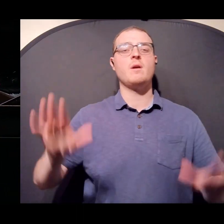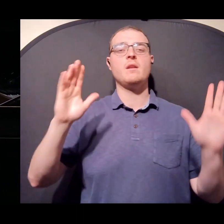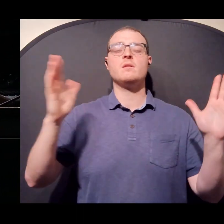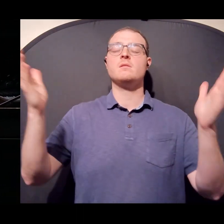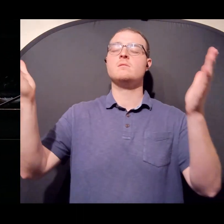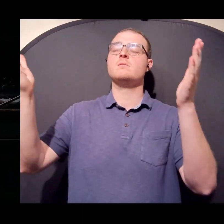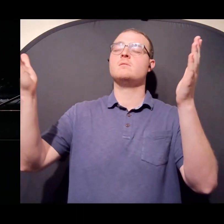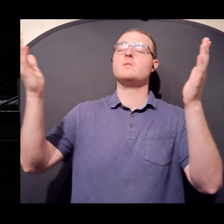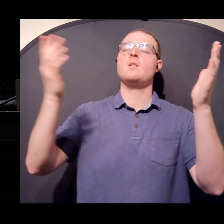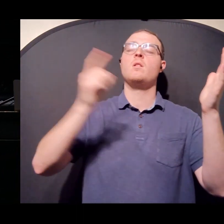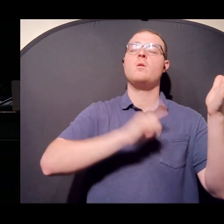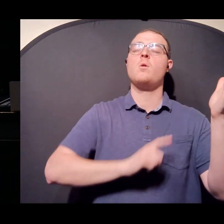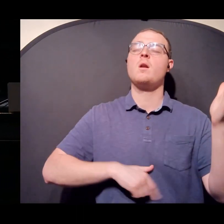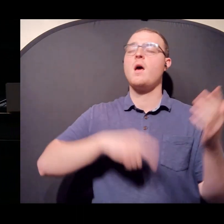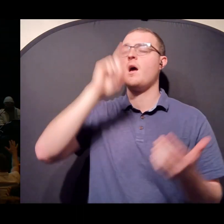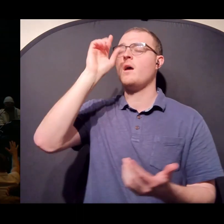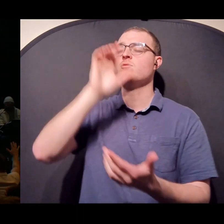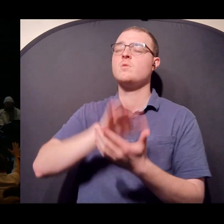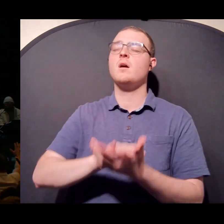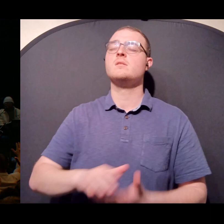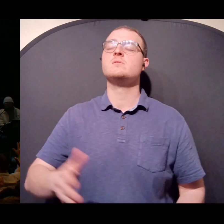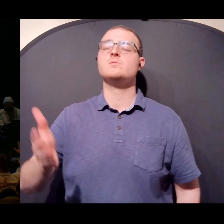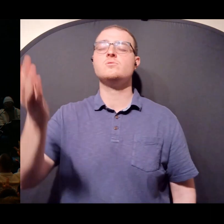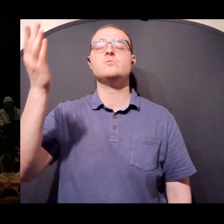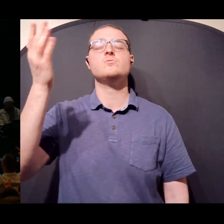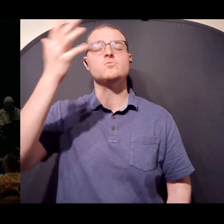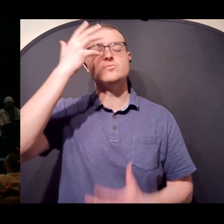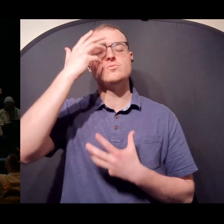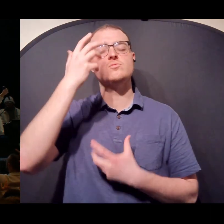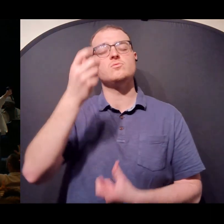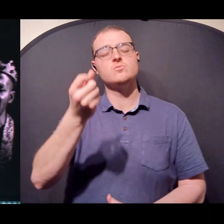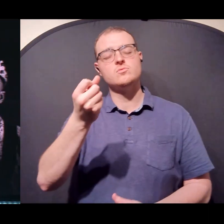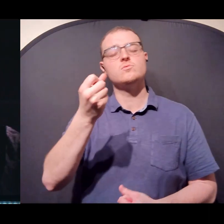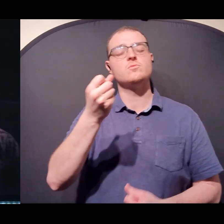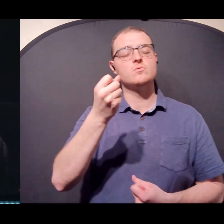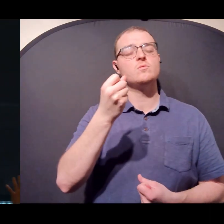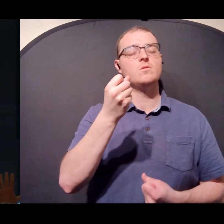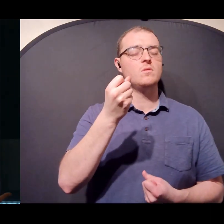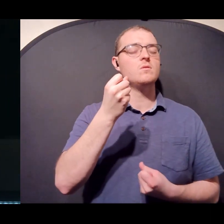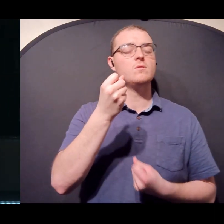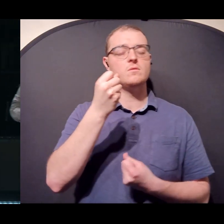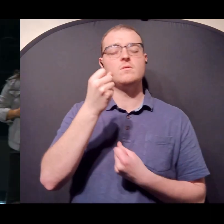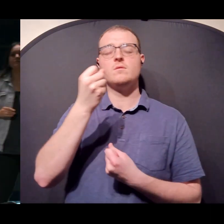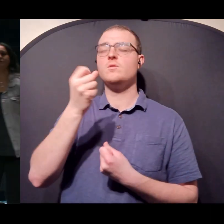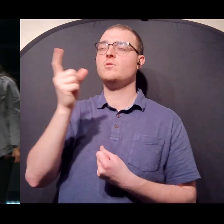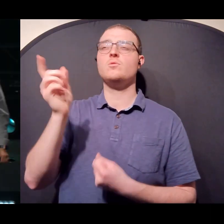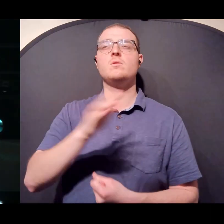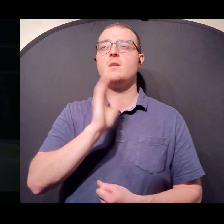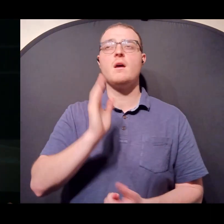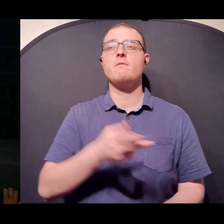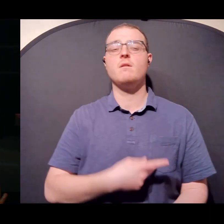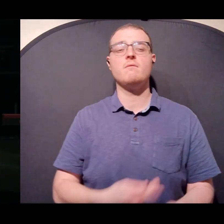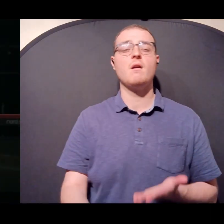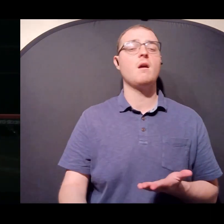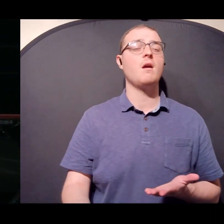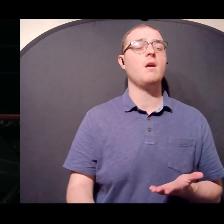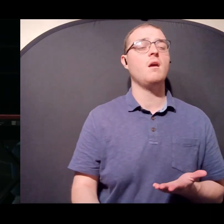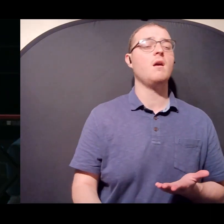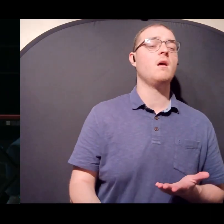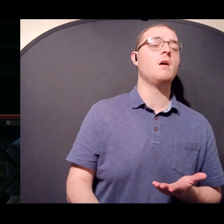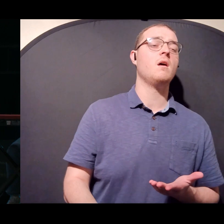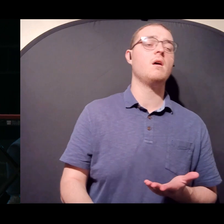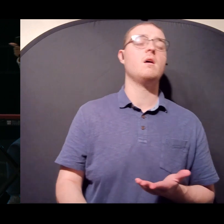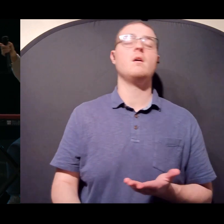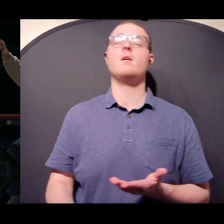Surrender. Lord, I trust you because he never fails. Because you never